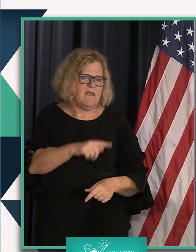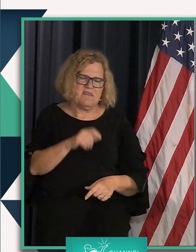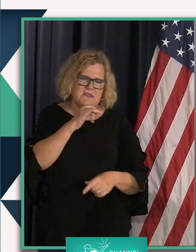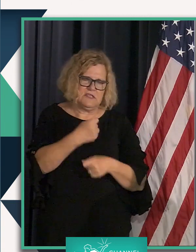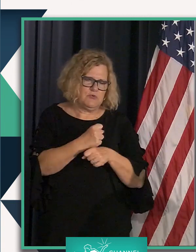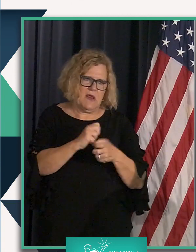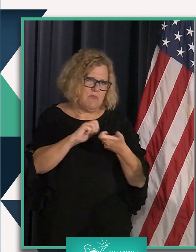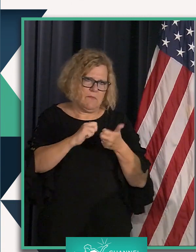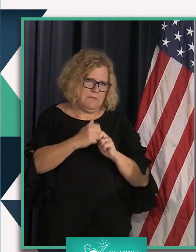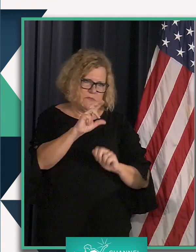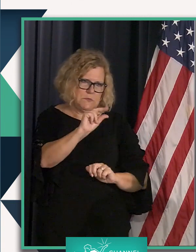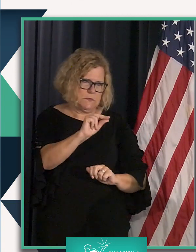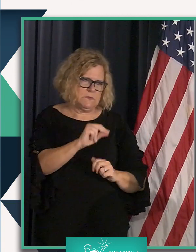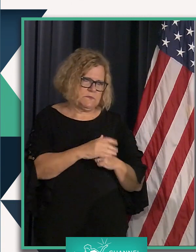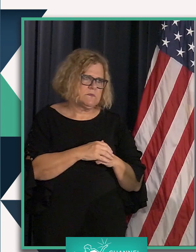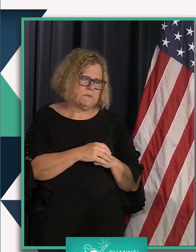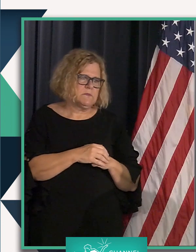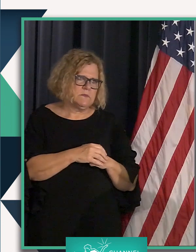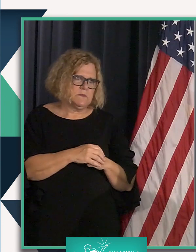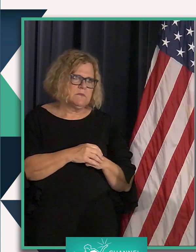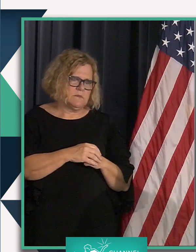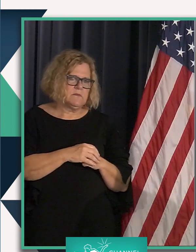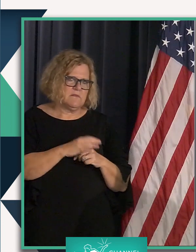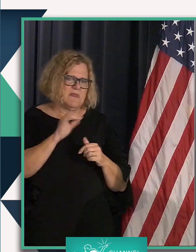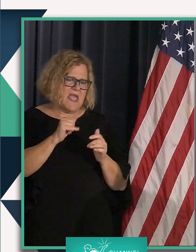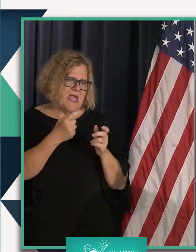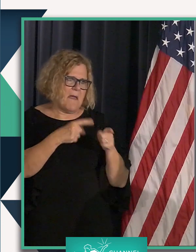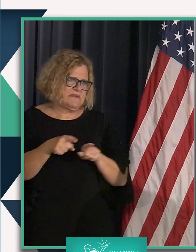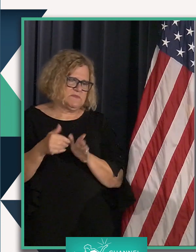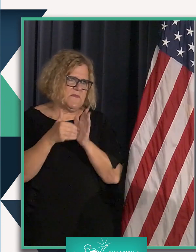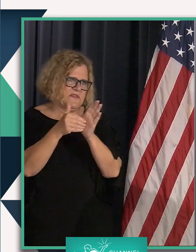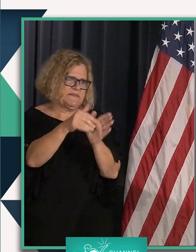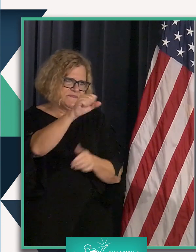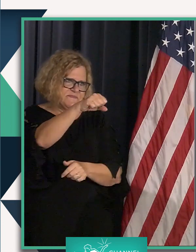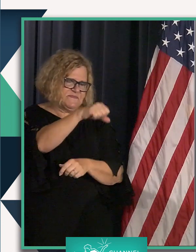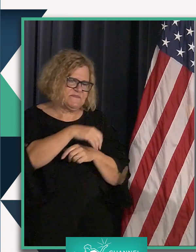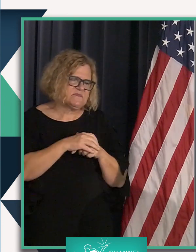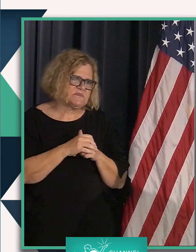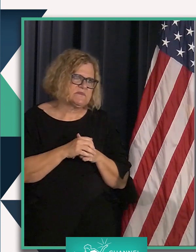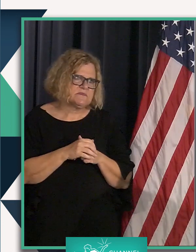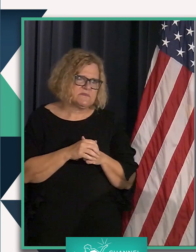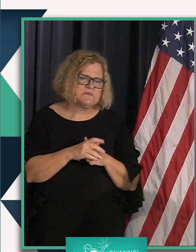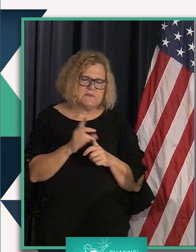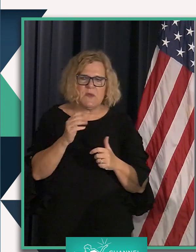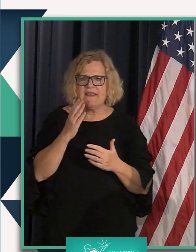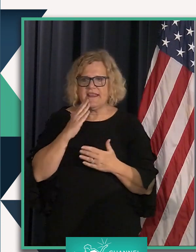any problem. It's a common occurrence. Oh, okay. All right. Thank you.